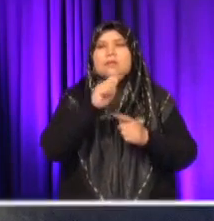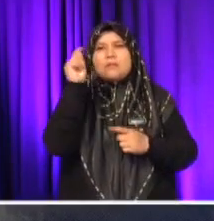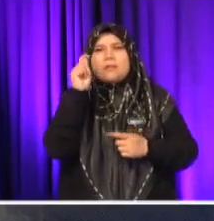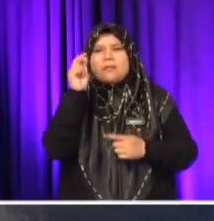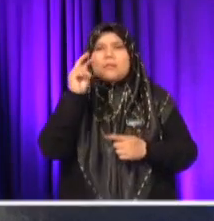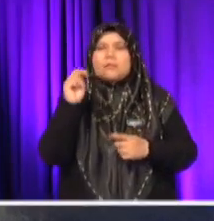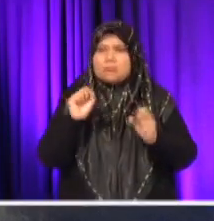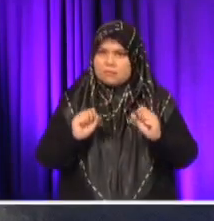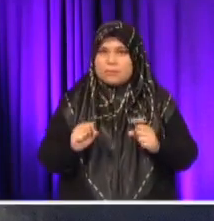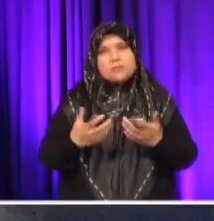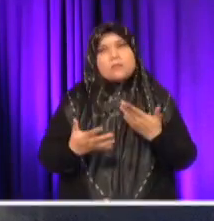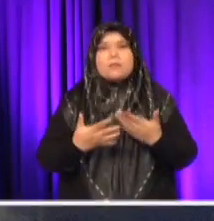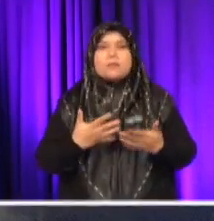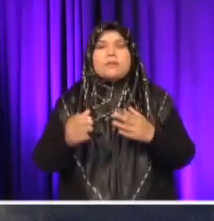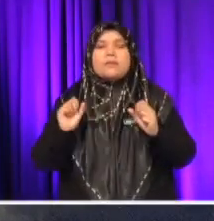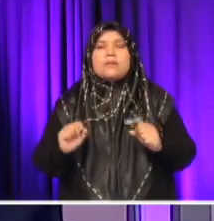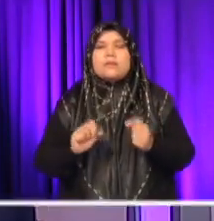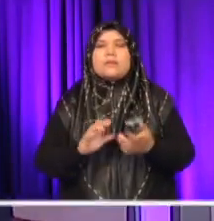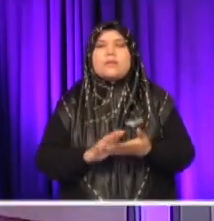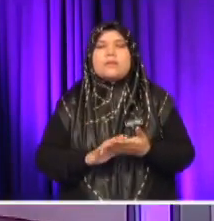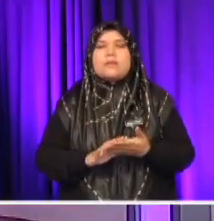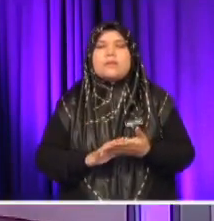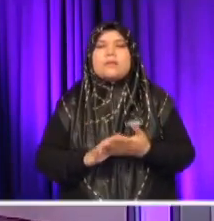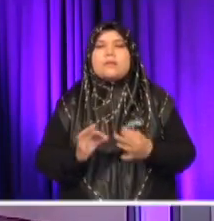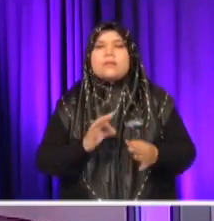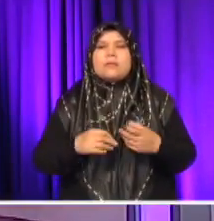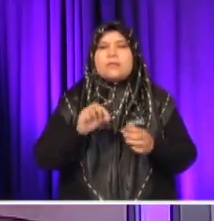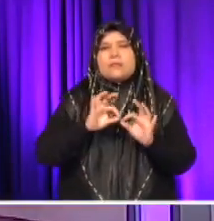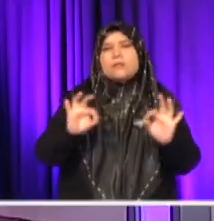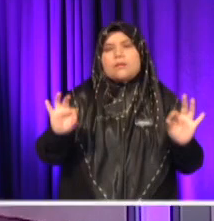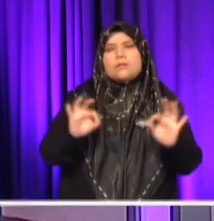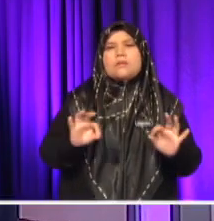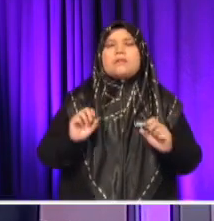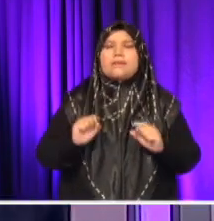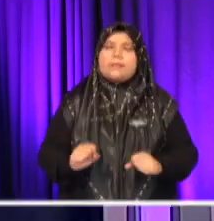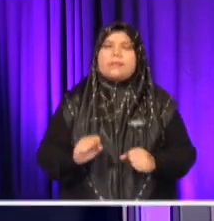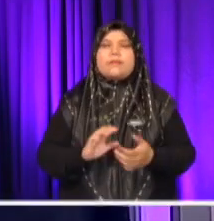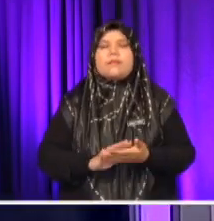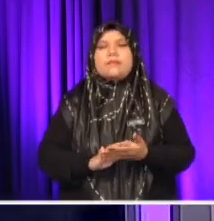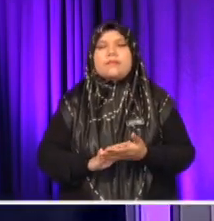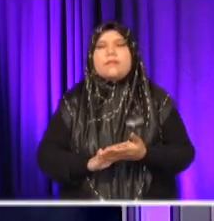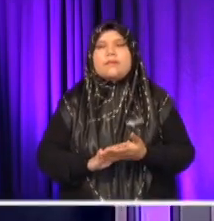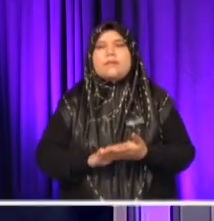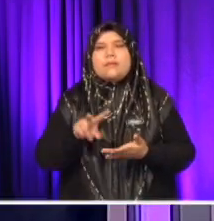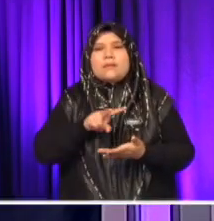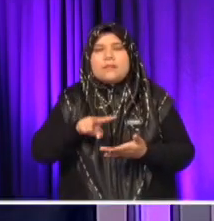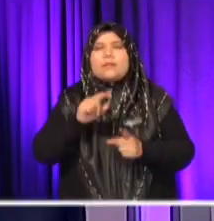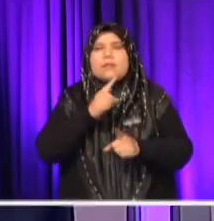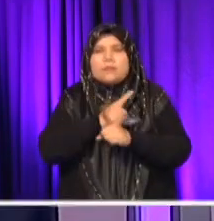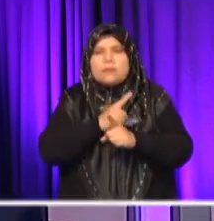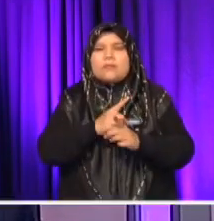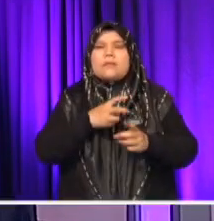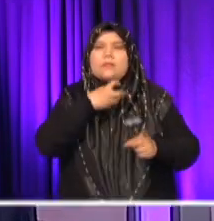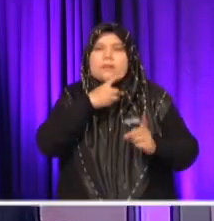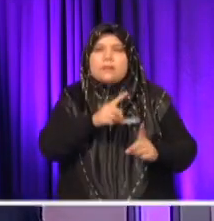can do that, no worries. But if you don't, if you don't sign at the end, it's okay as well. Okay, all so right? we're just looking at the main points. Yes, you're right. Okay.